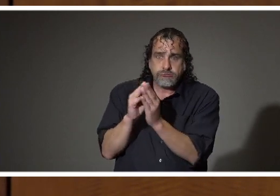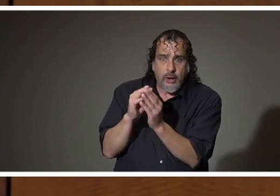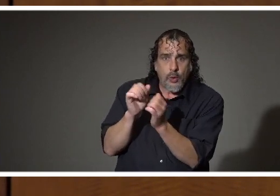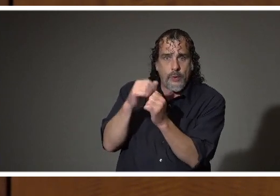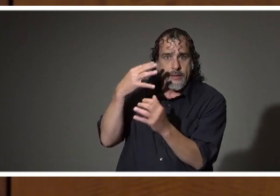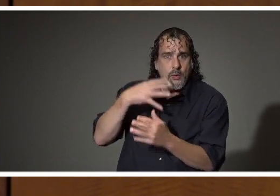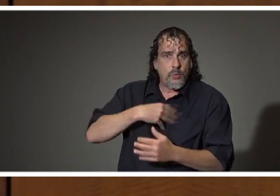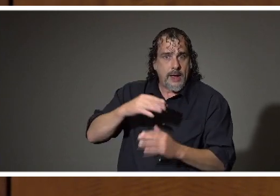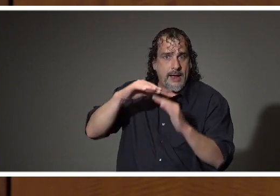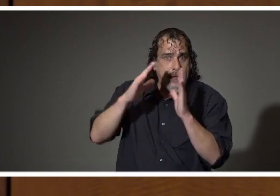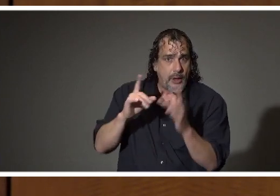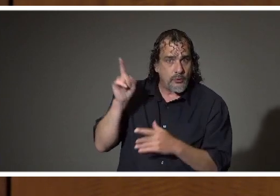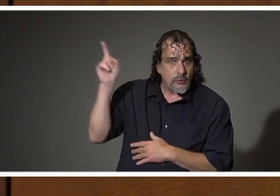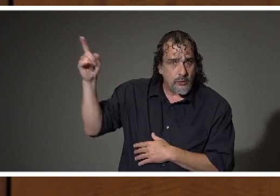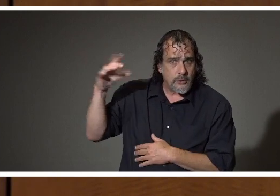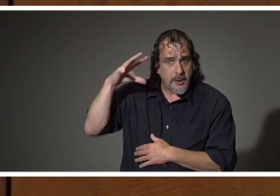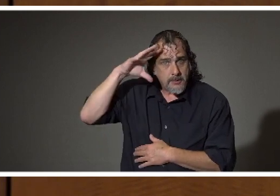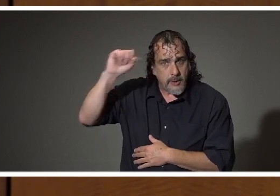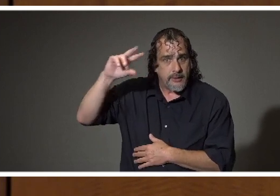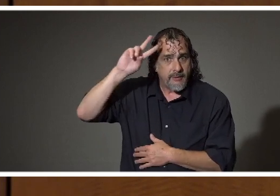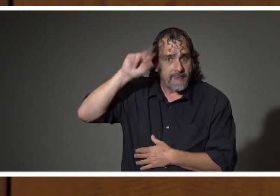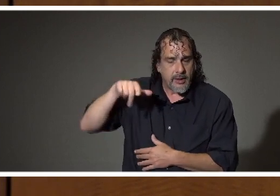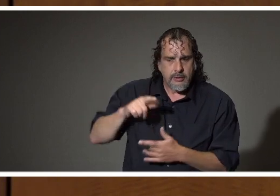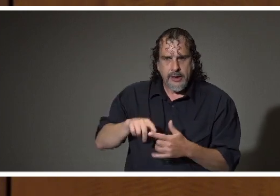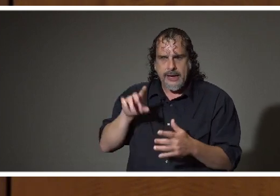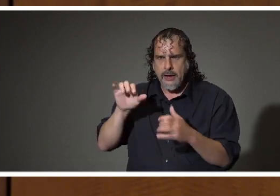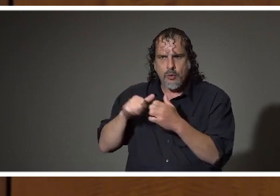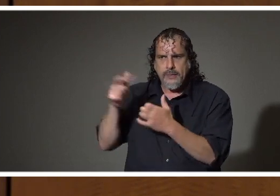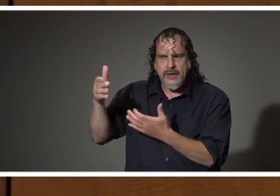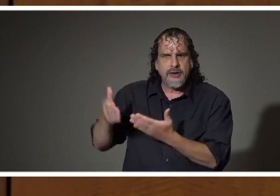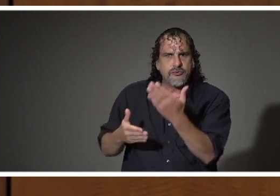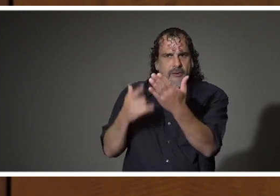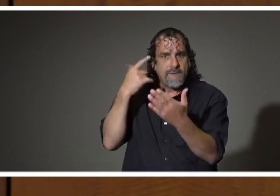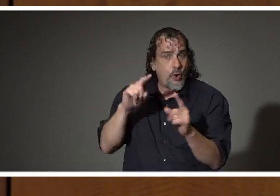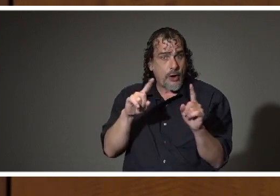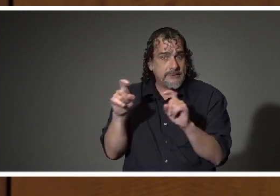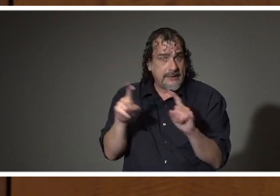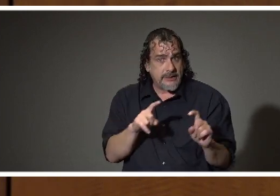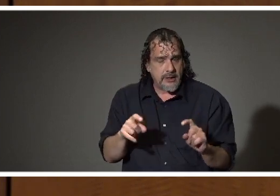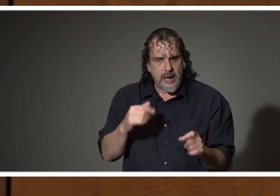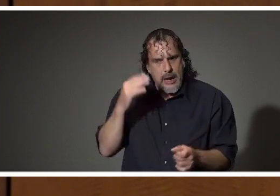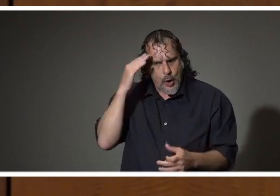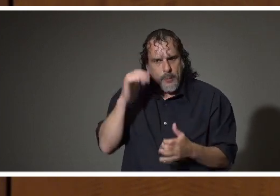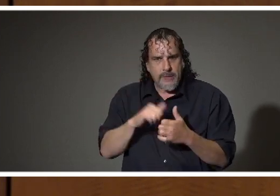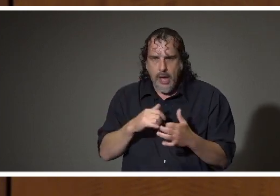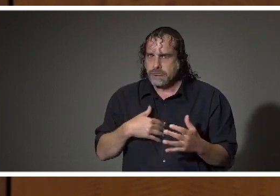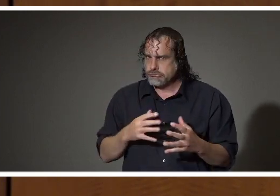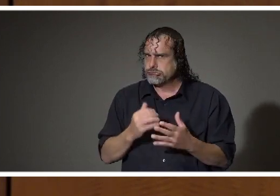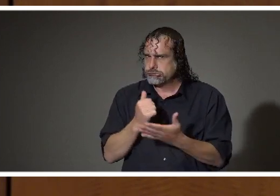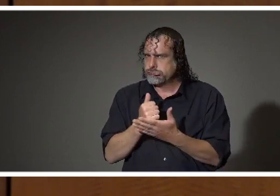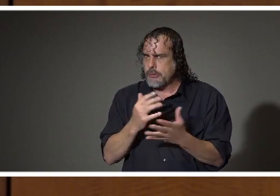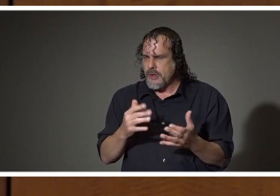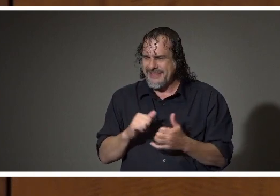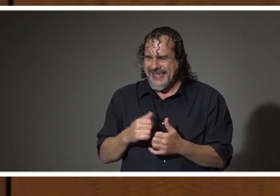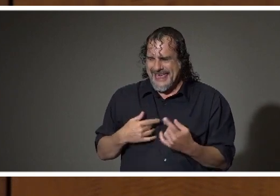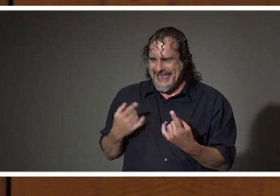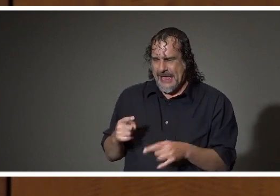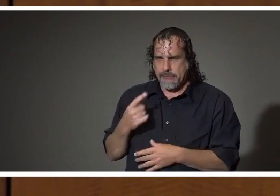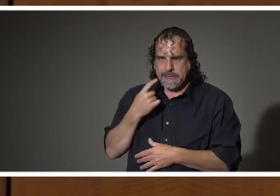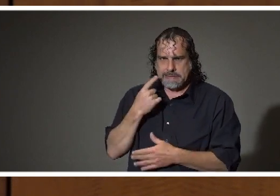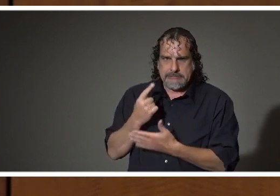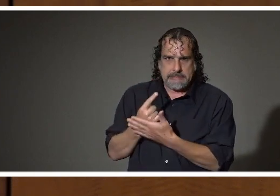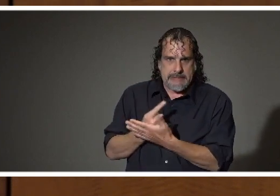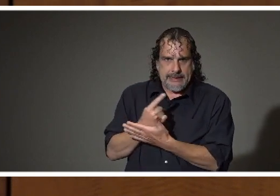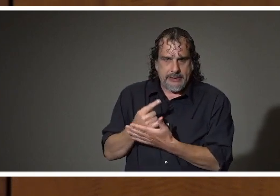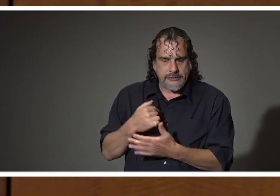and looking at some of their suggestions on testing. I'm hopeful that was fruitful. It happened in the last hour, so I haven't gotten a report